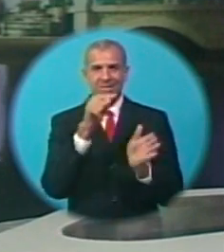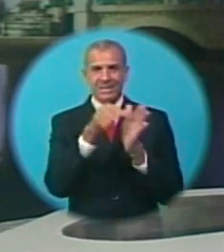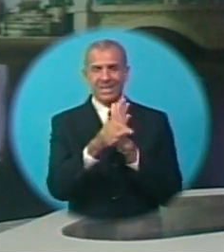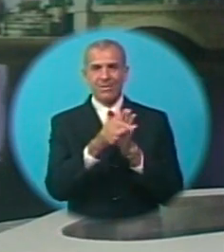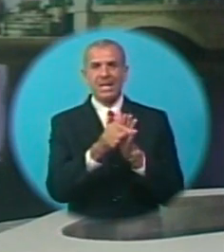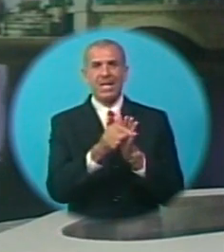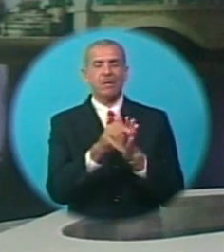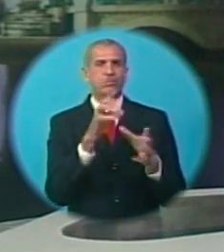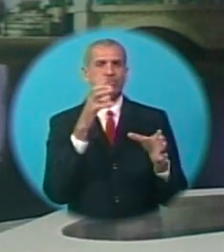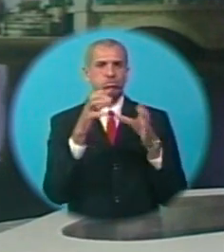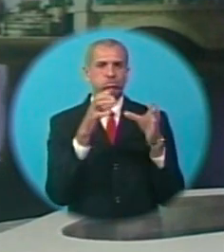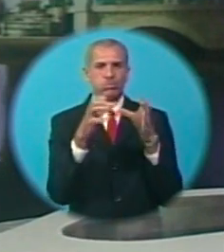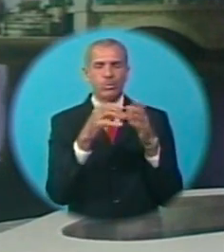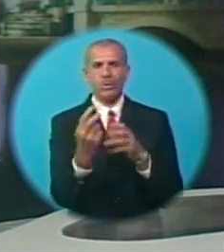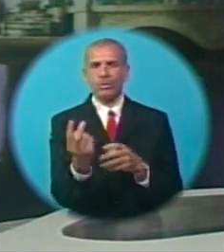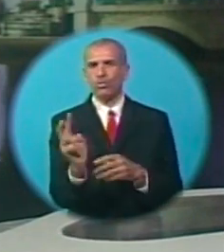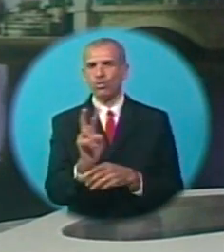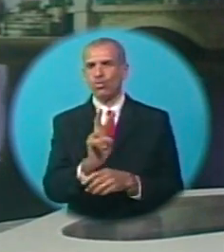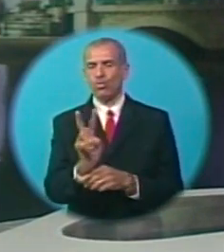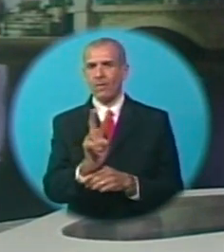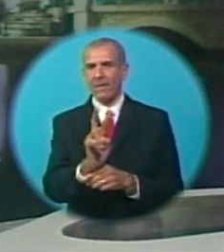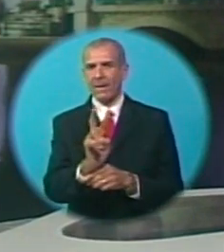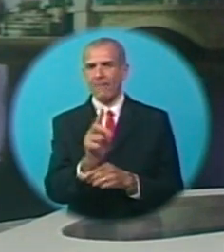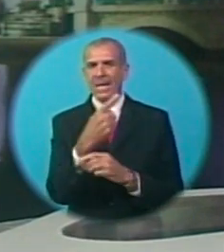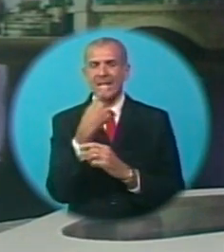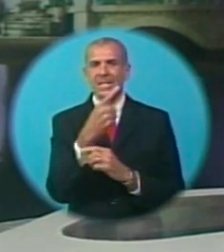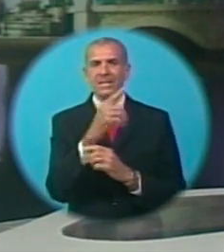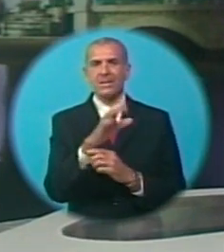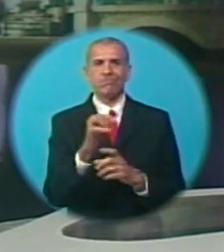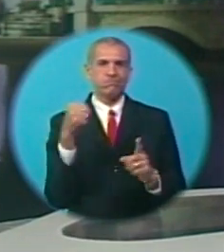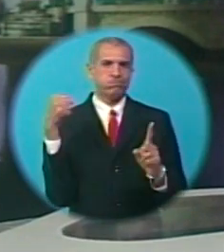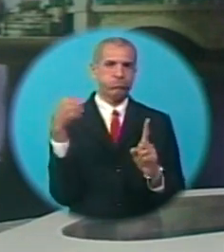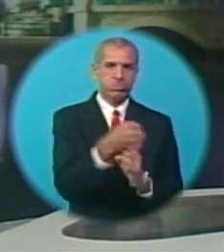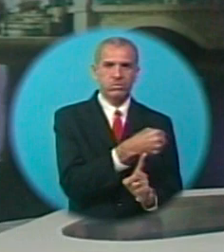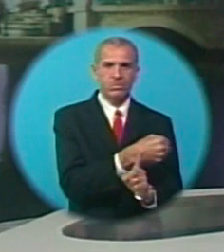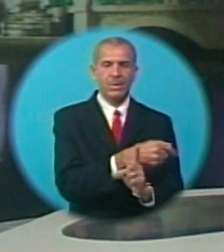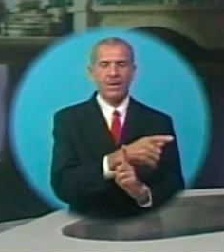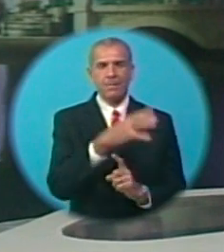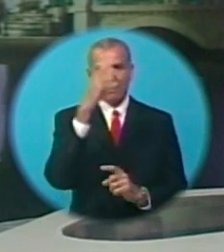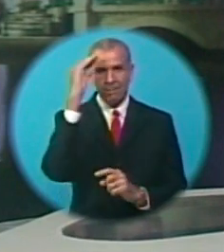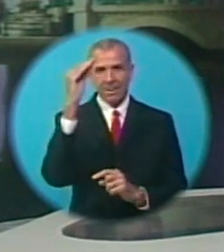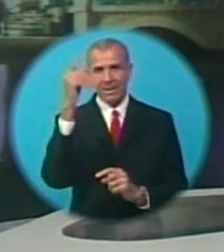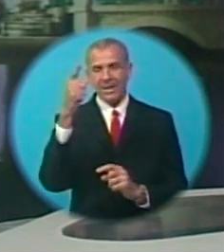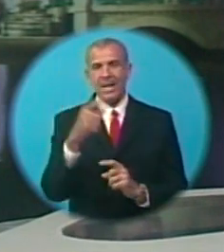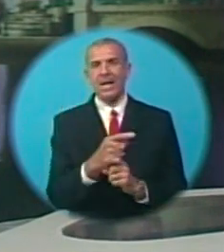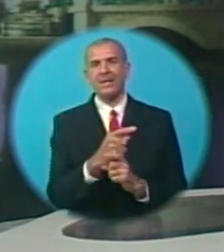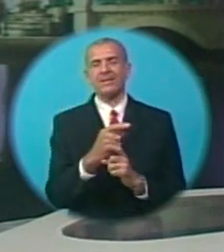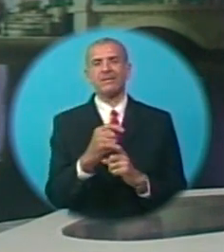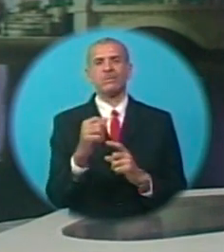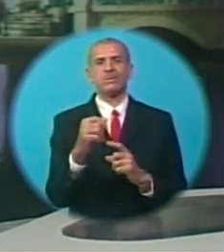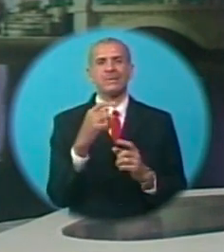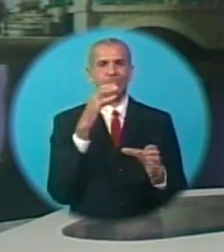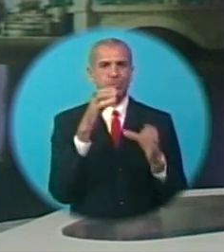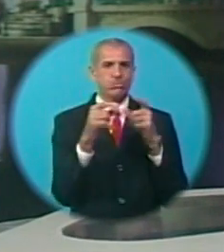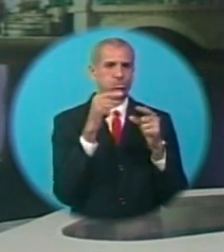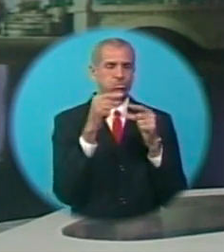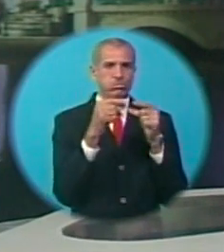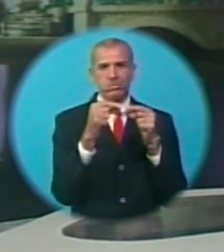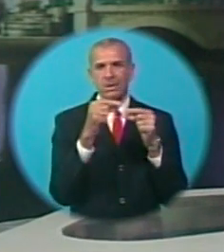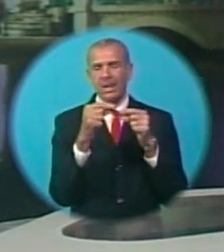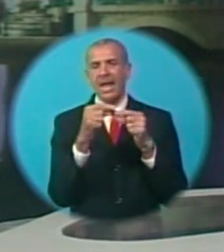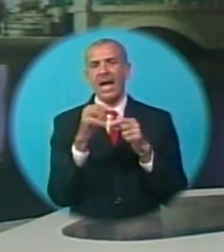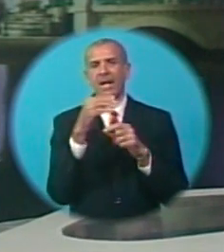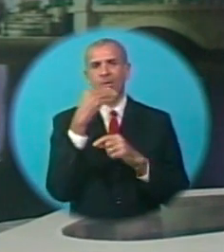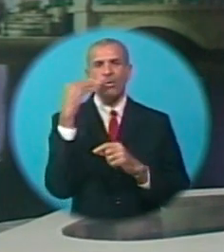heated altercation between the two. The child was allegedly struck by the woman's husband during a heated altercation between the couple at their